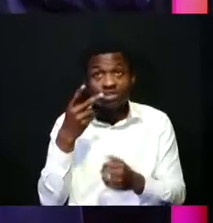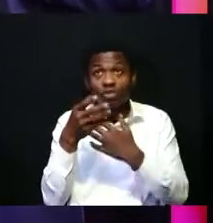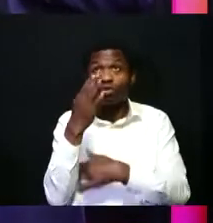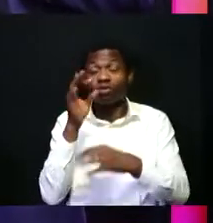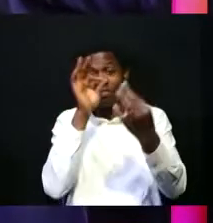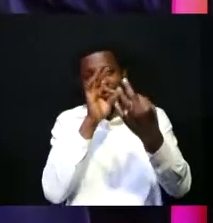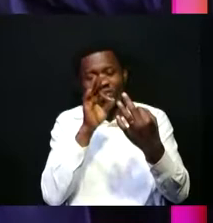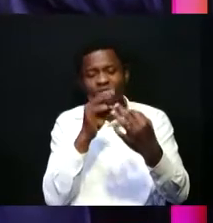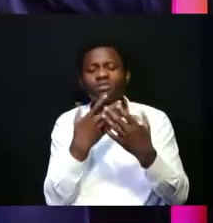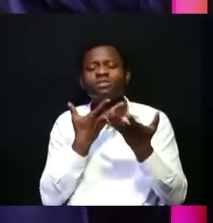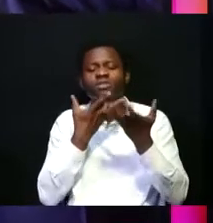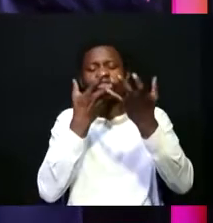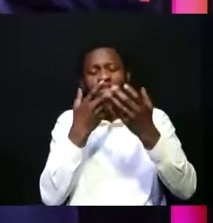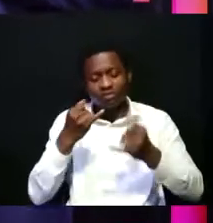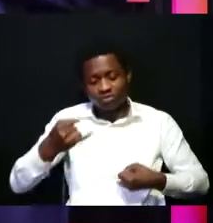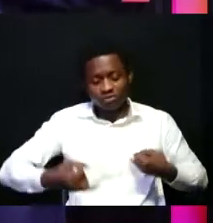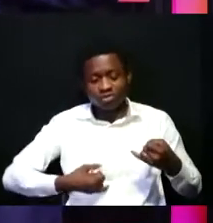He will restore them to full